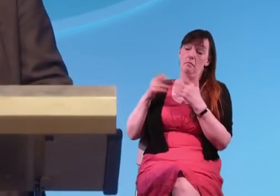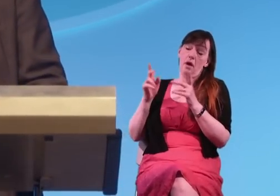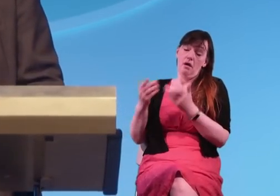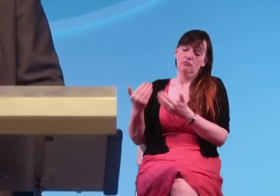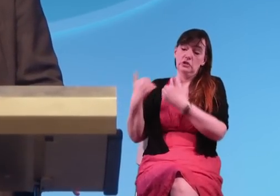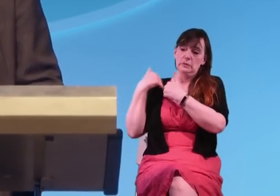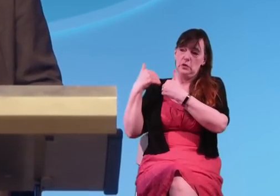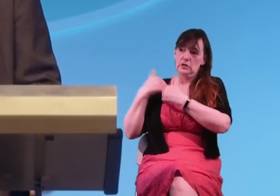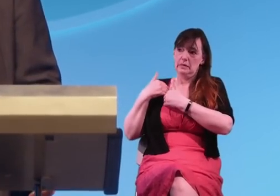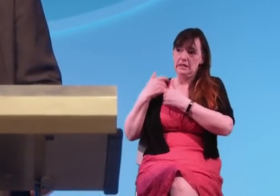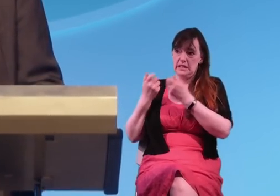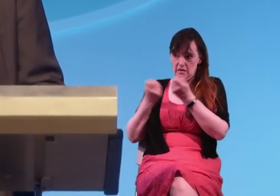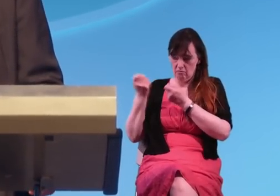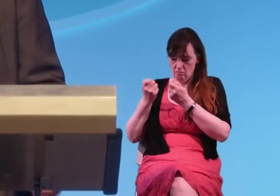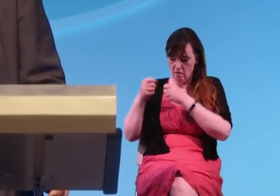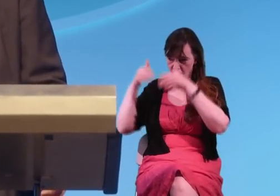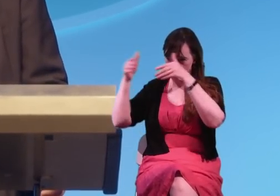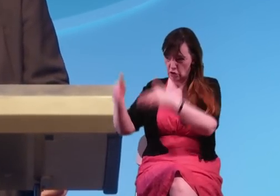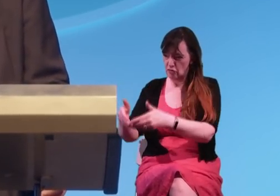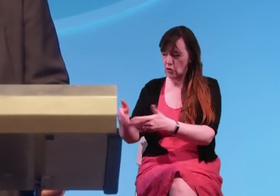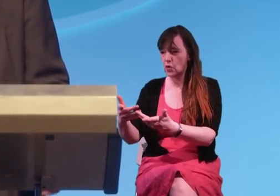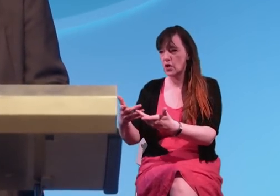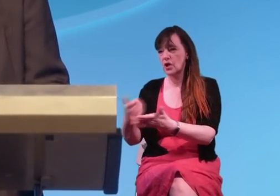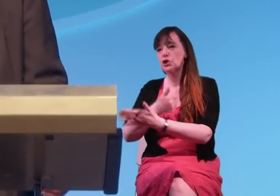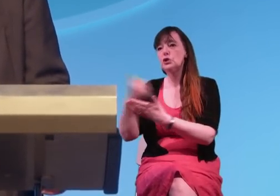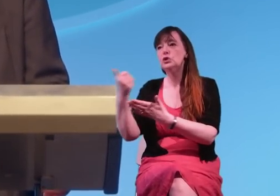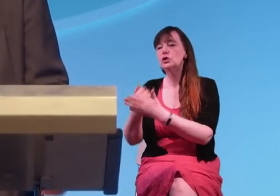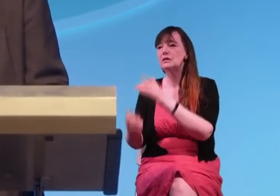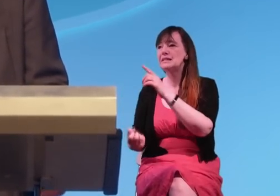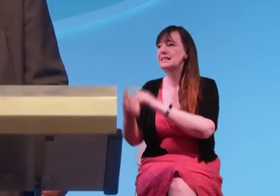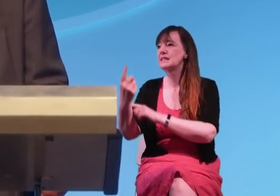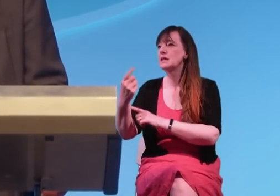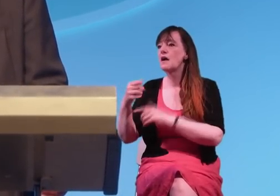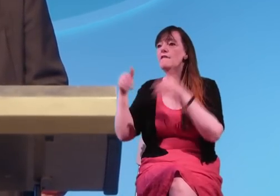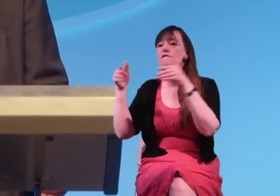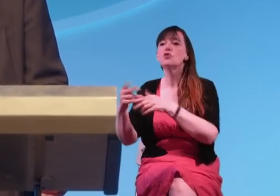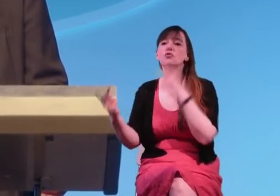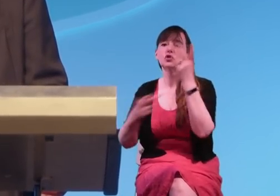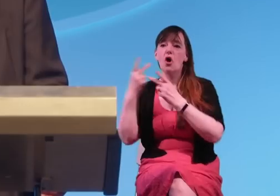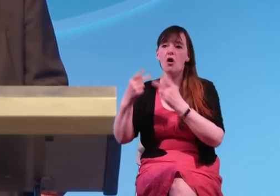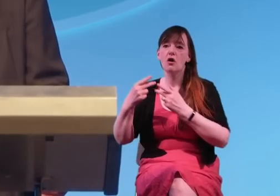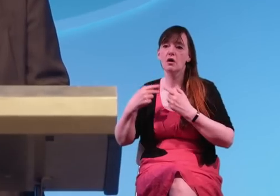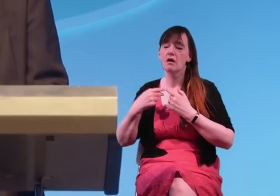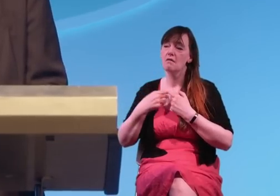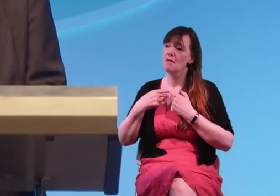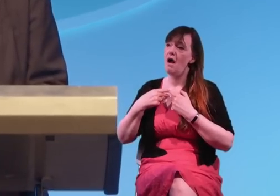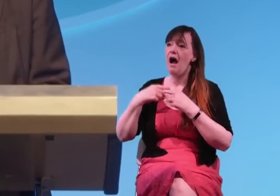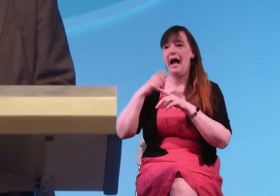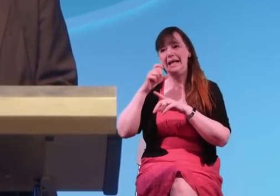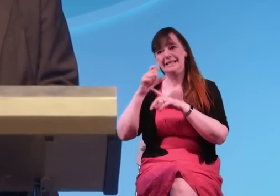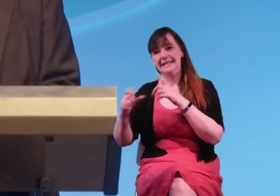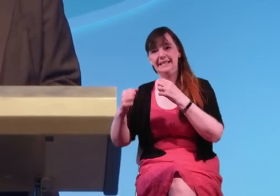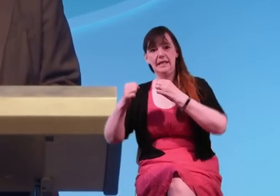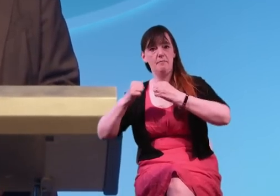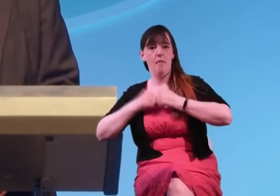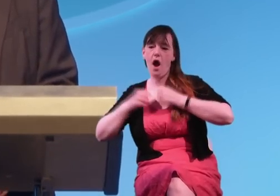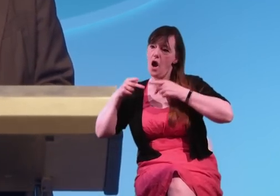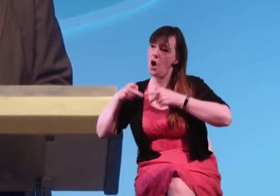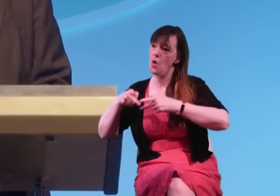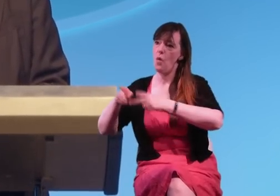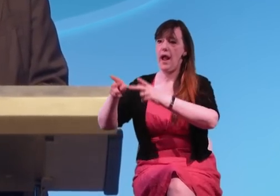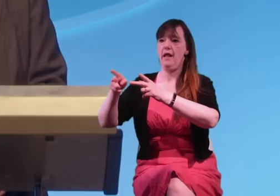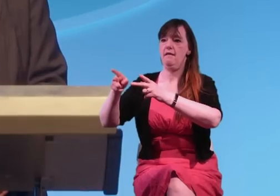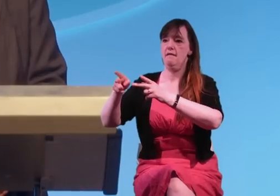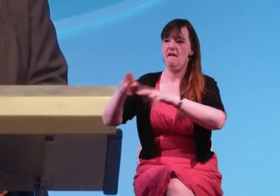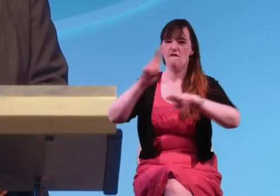uncommon for the funeral song to be, I did it my way. Now, can you imagine anything more bizarre in